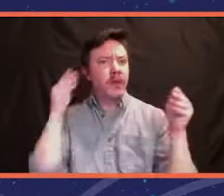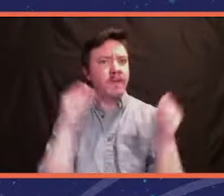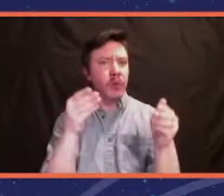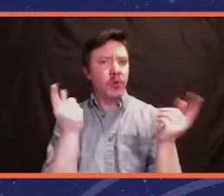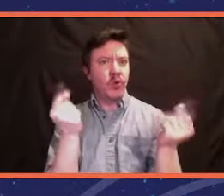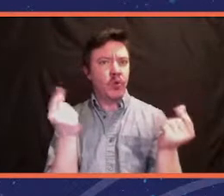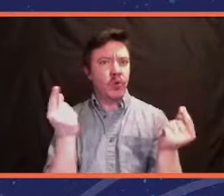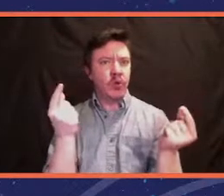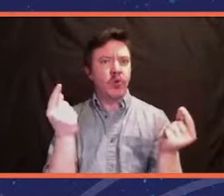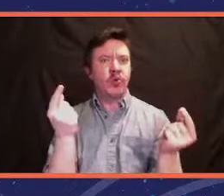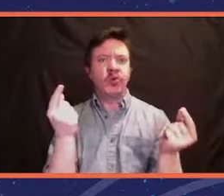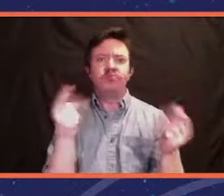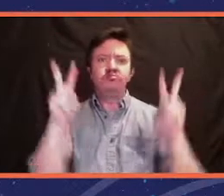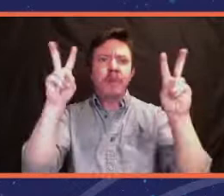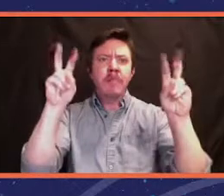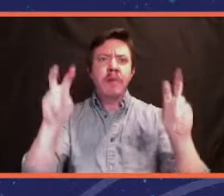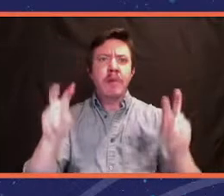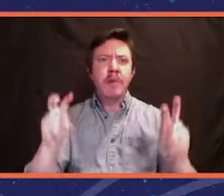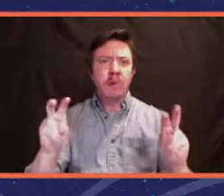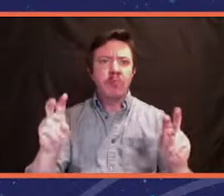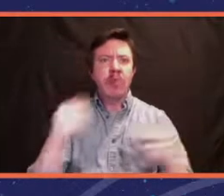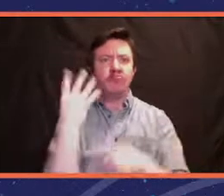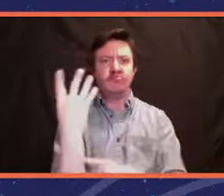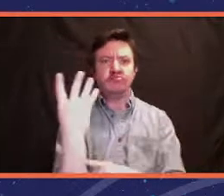multiple topics. It was four sessions.